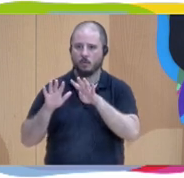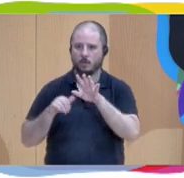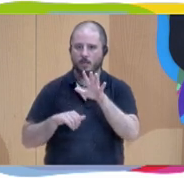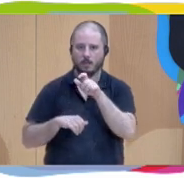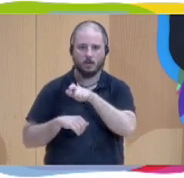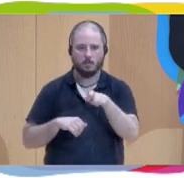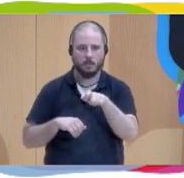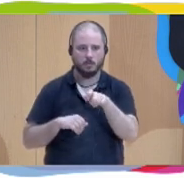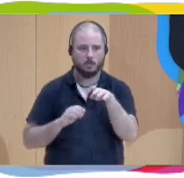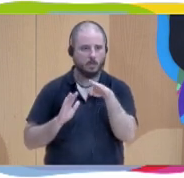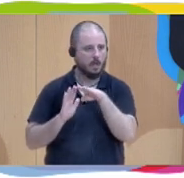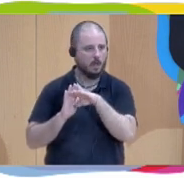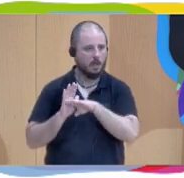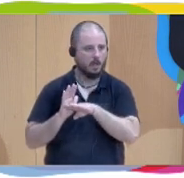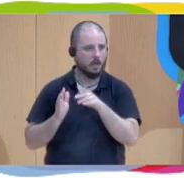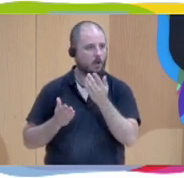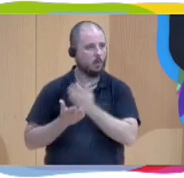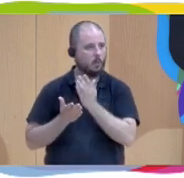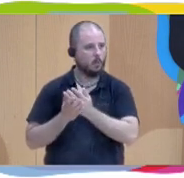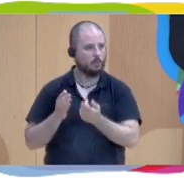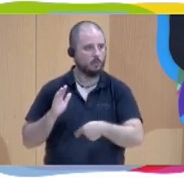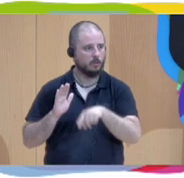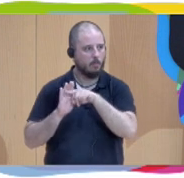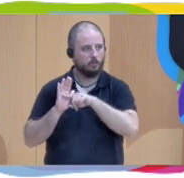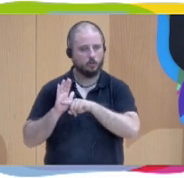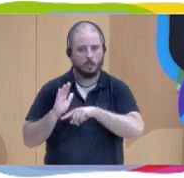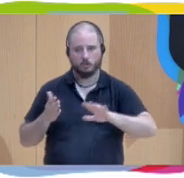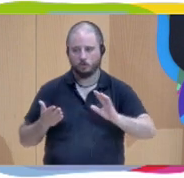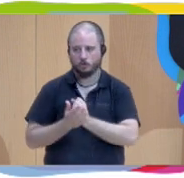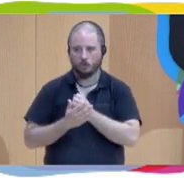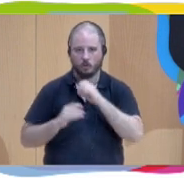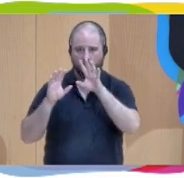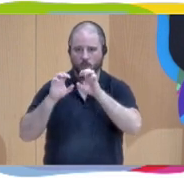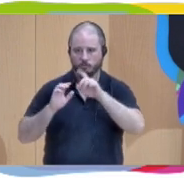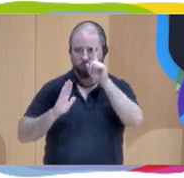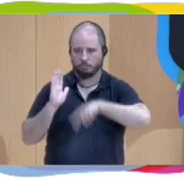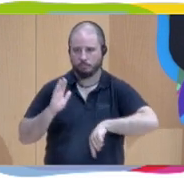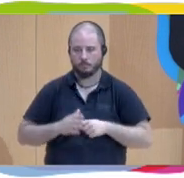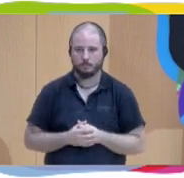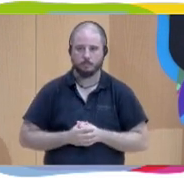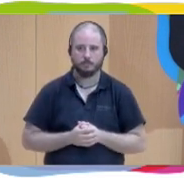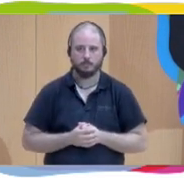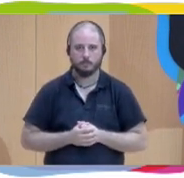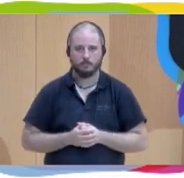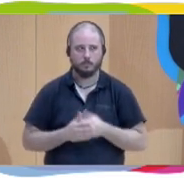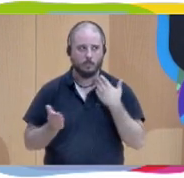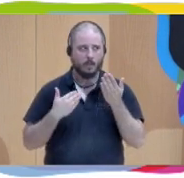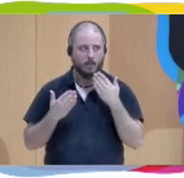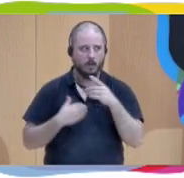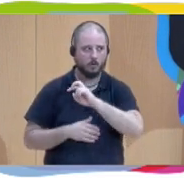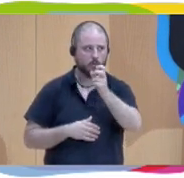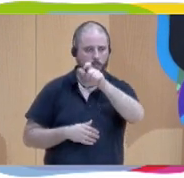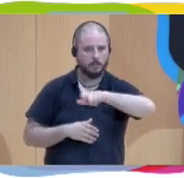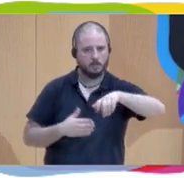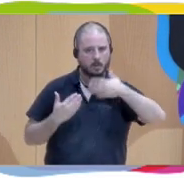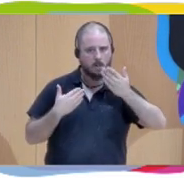It's proved. Yes. Yes. Because when in a dialog, when we are talking to other people, it's good that